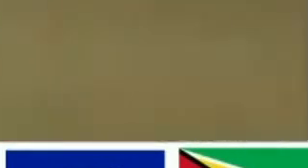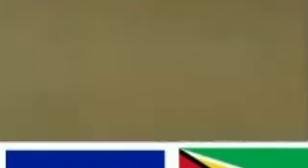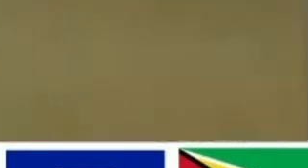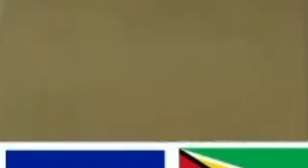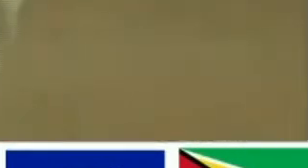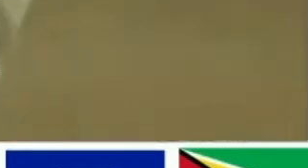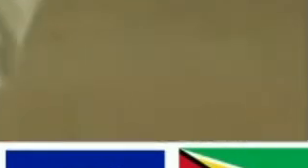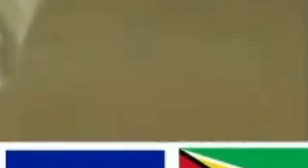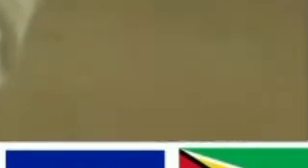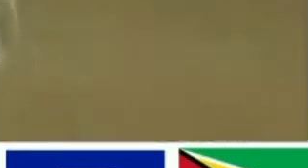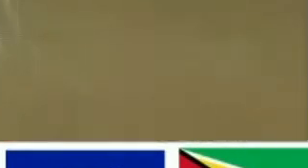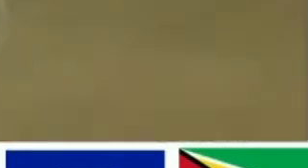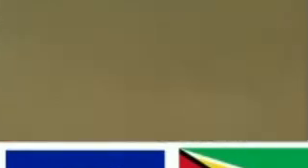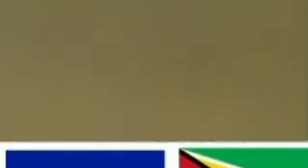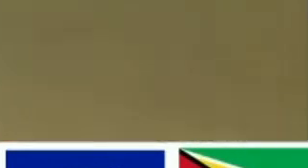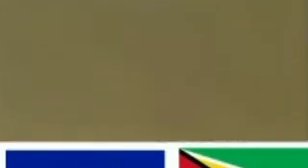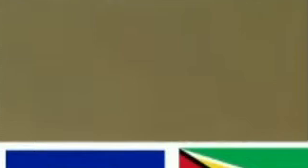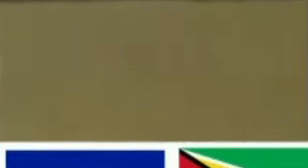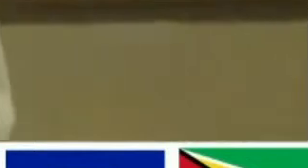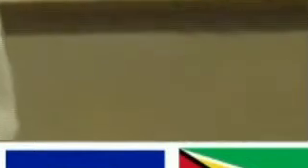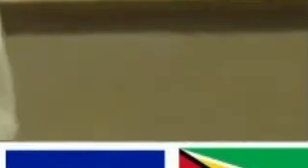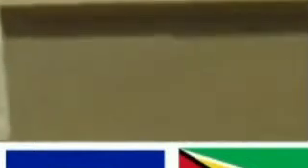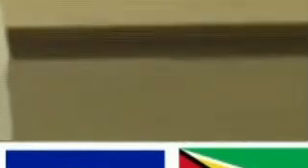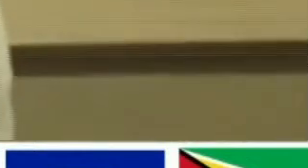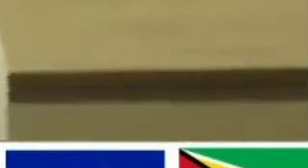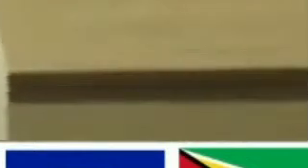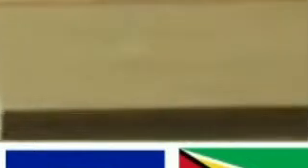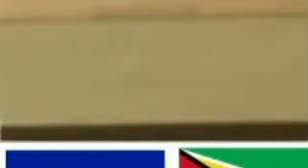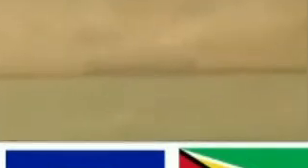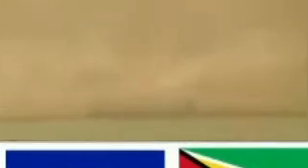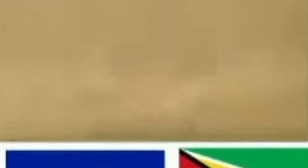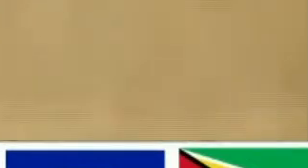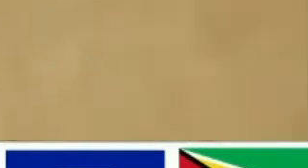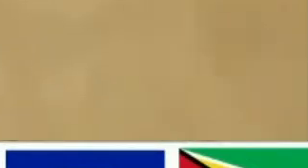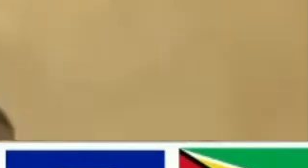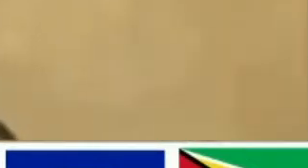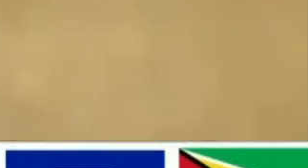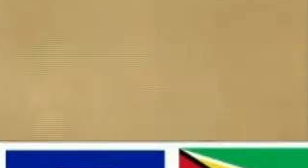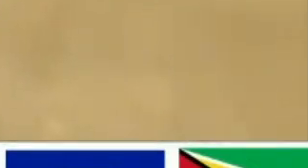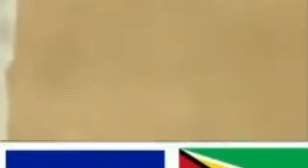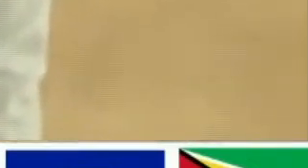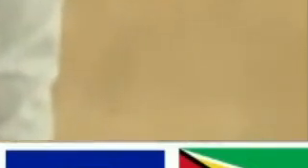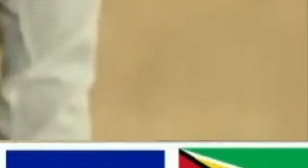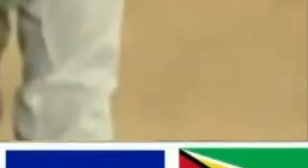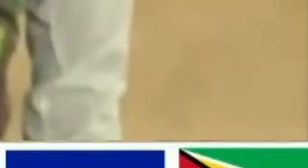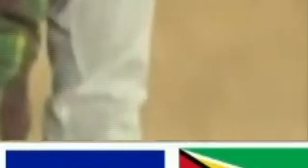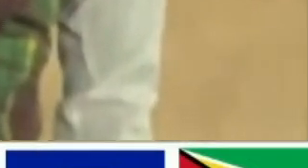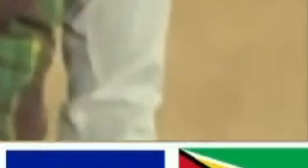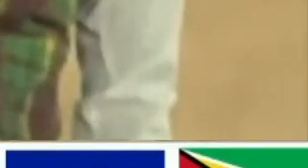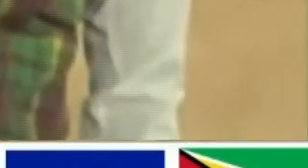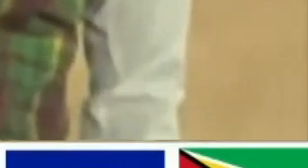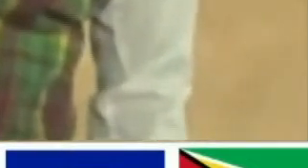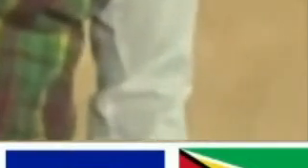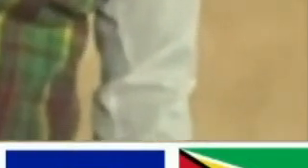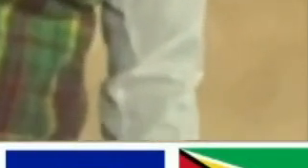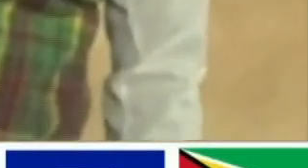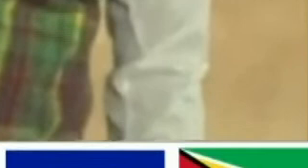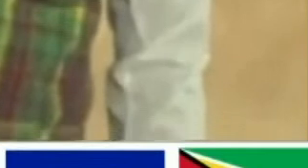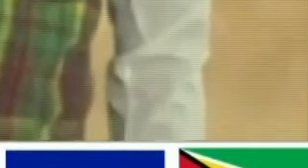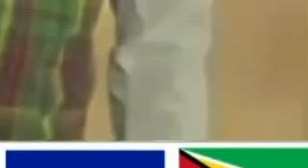when faith and courage is gone, me just look over my shoulder, see where me coming from,